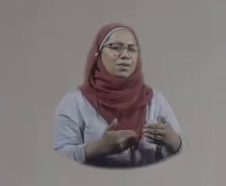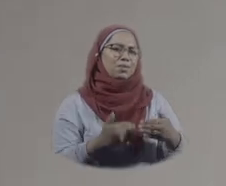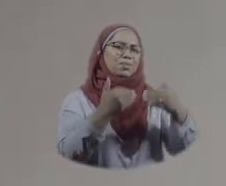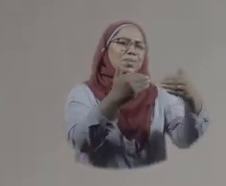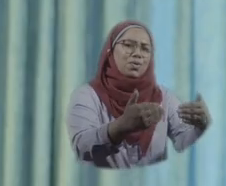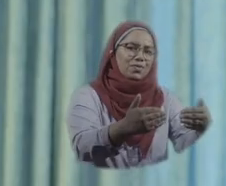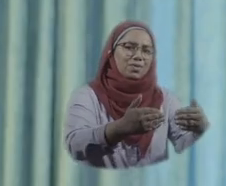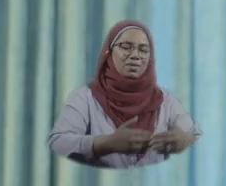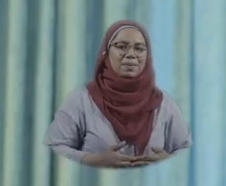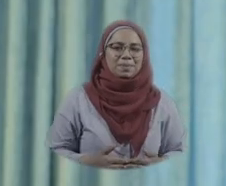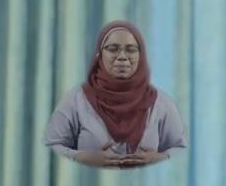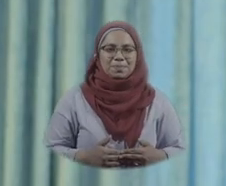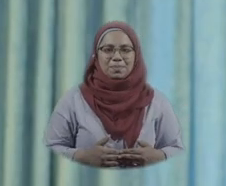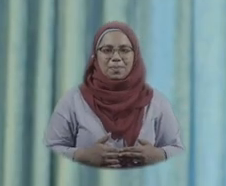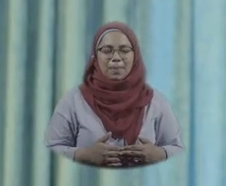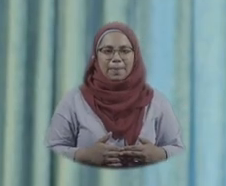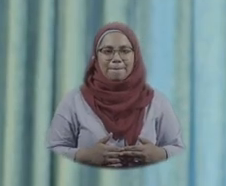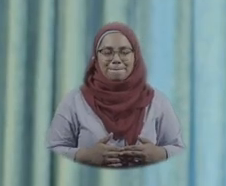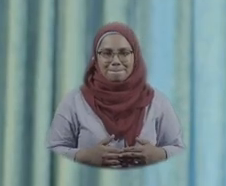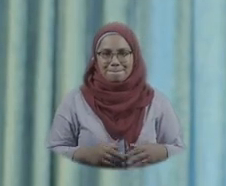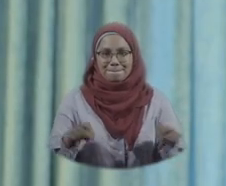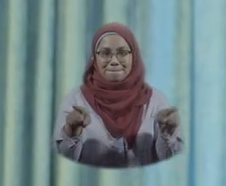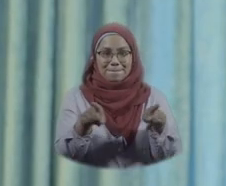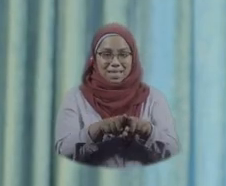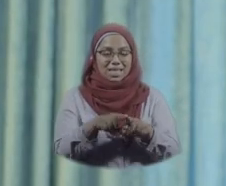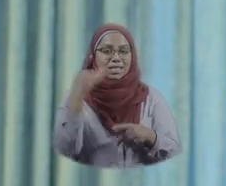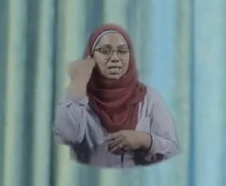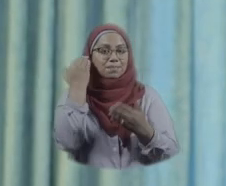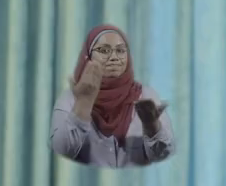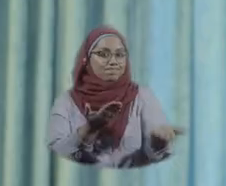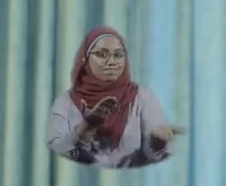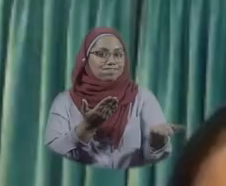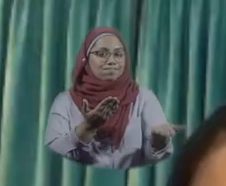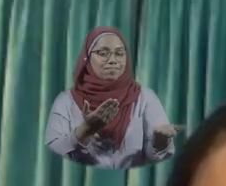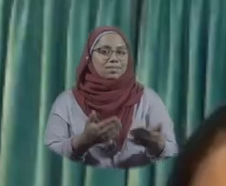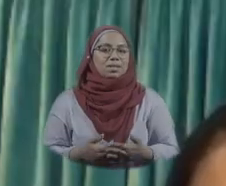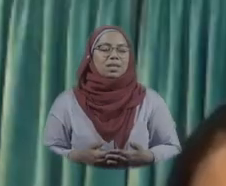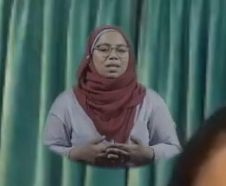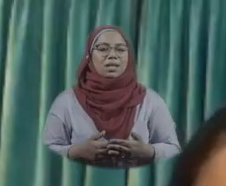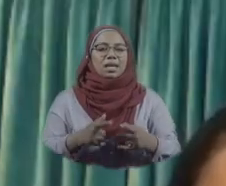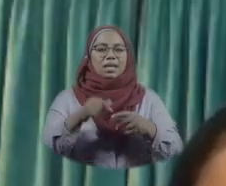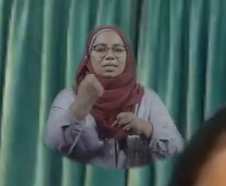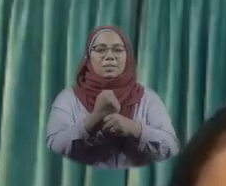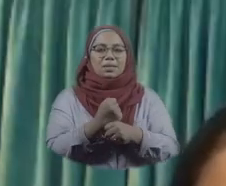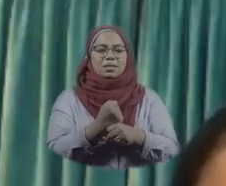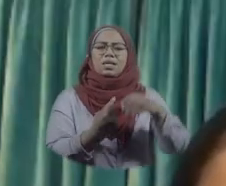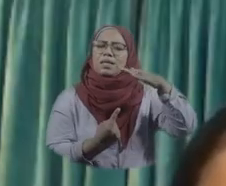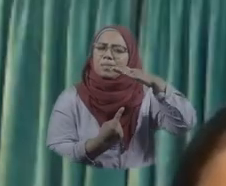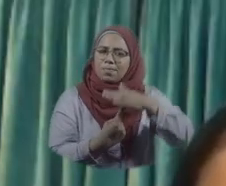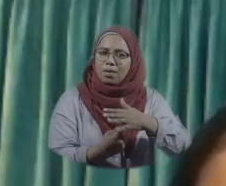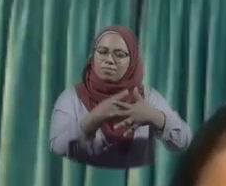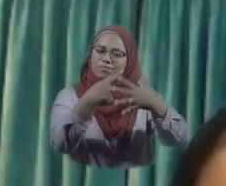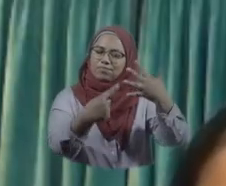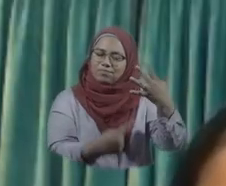you. And as a boy, as a man, meaning this muhimma